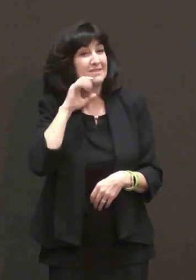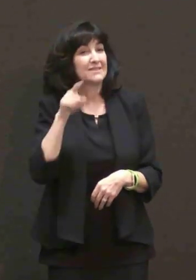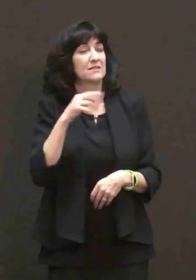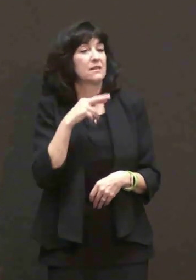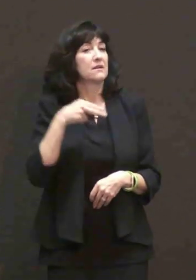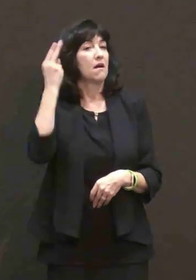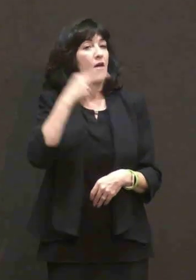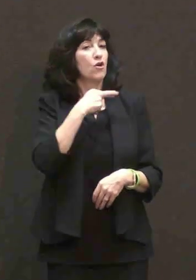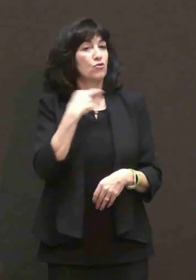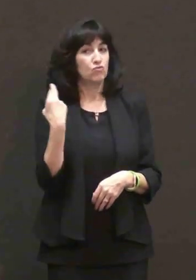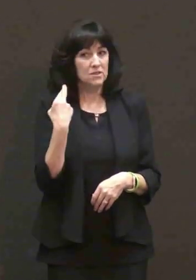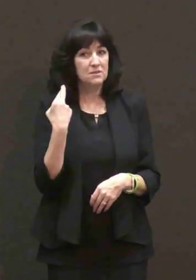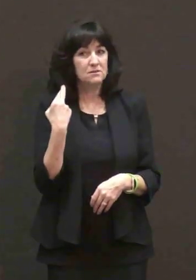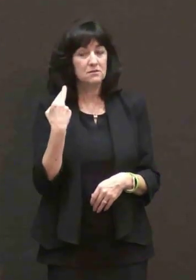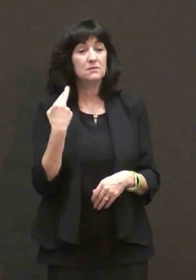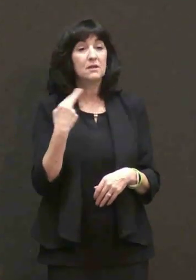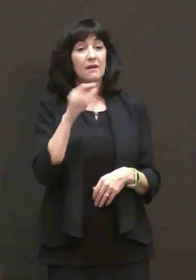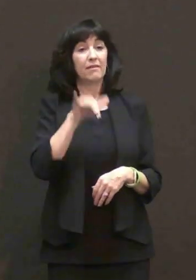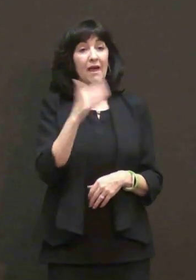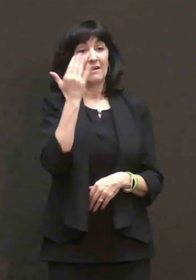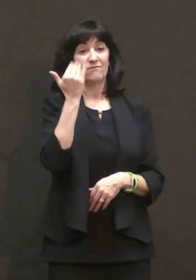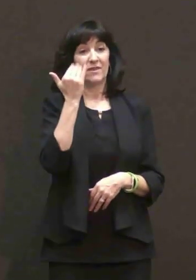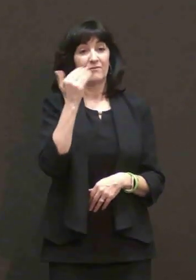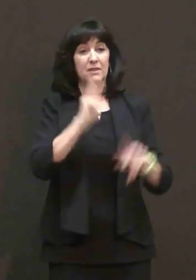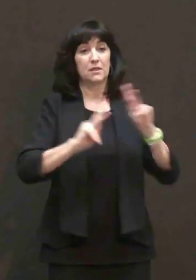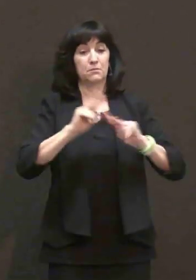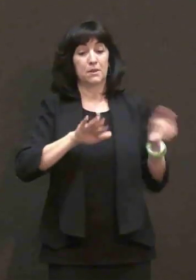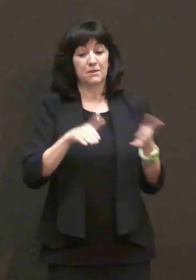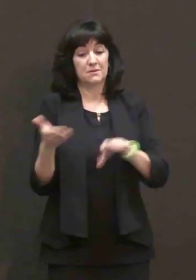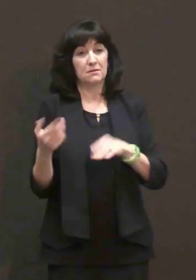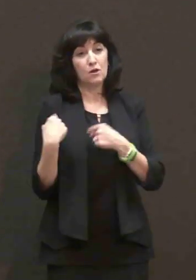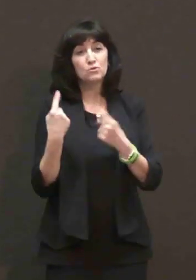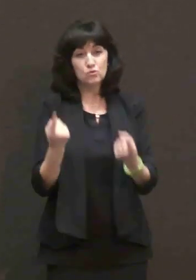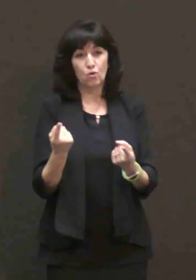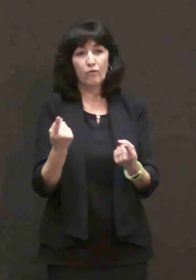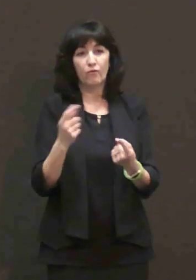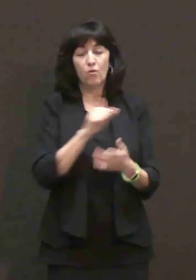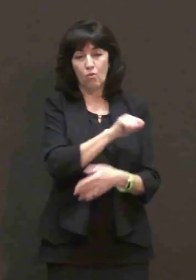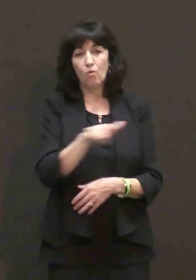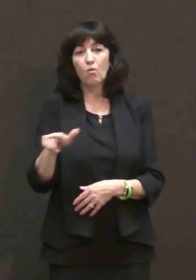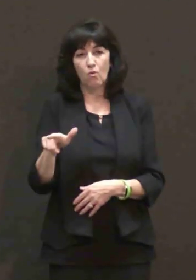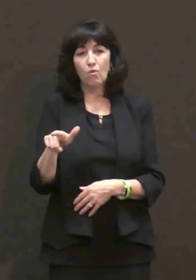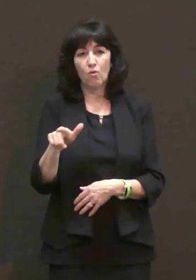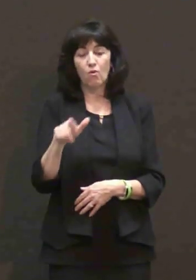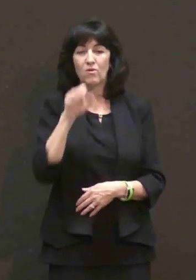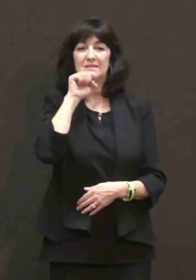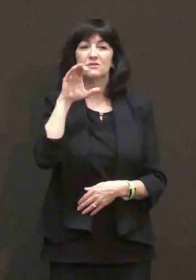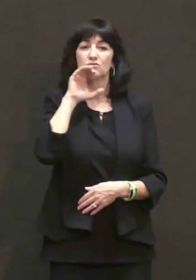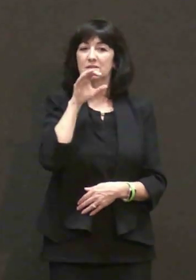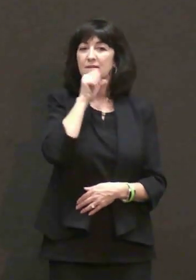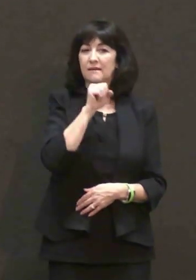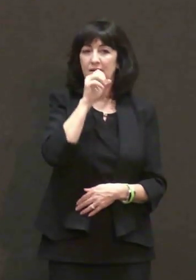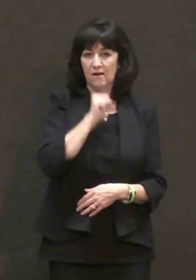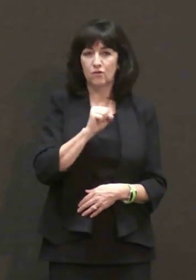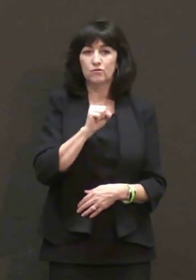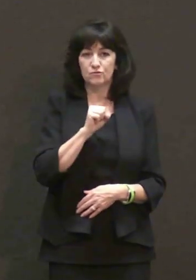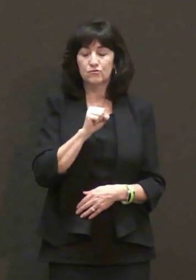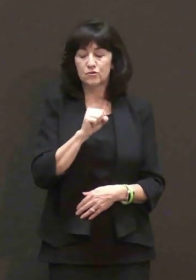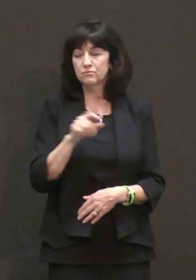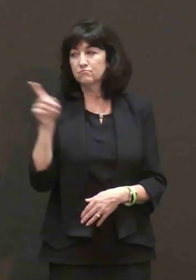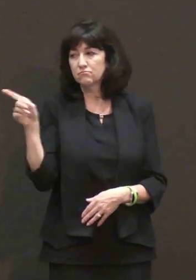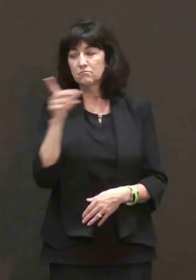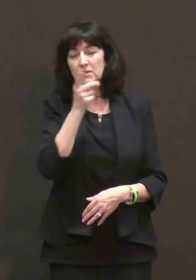deaths that we had are in that senior citizen category, and so we've redoubled our efforts, and Dr. Rattay will